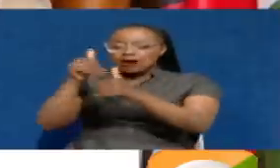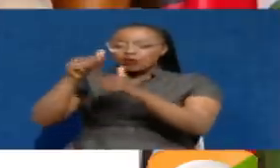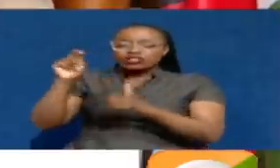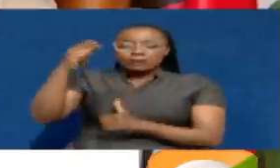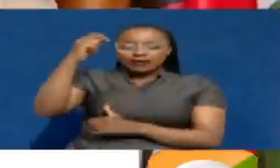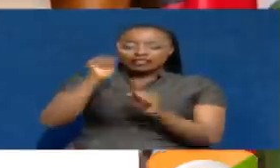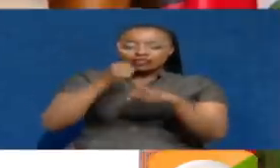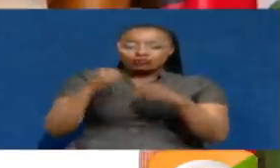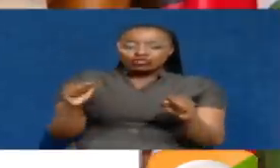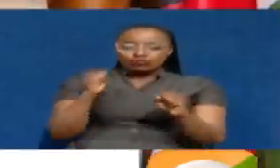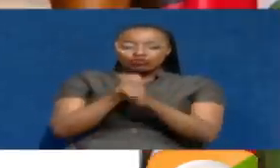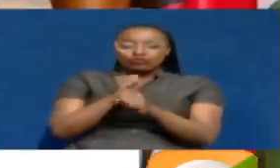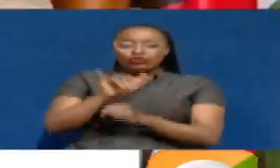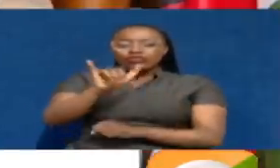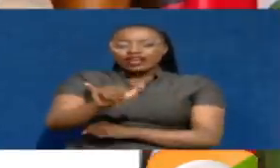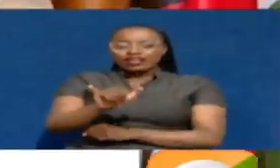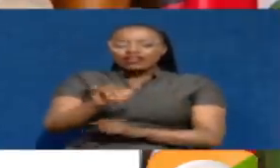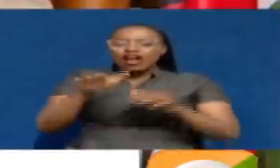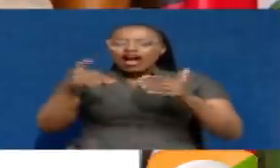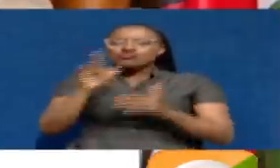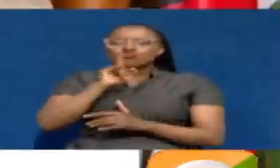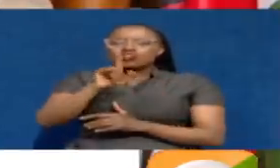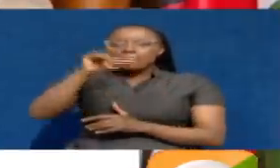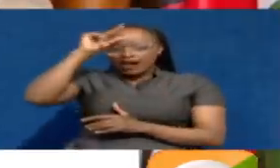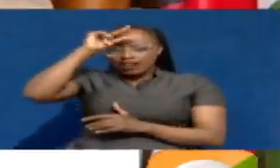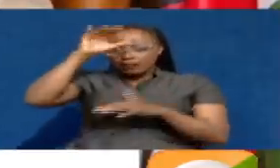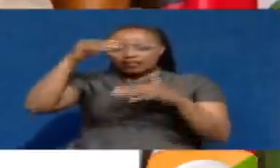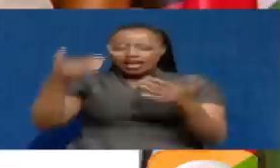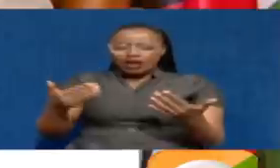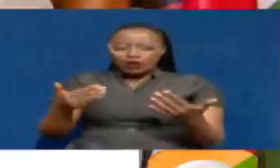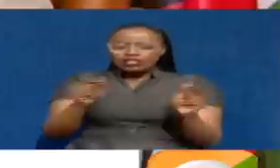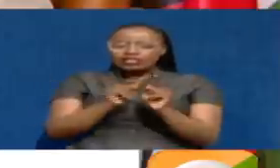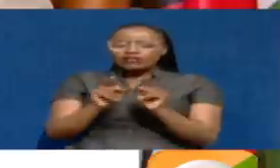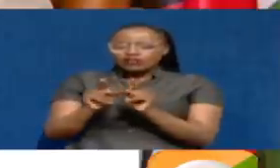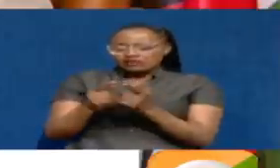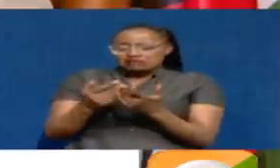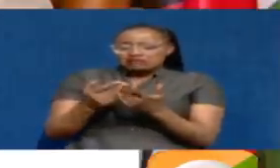president cannot do that. How do you order your government as an executive?